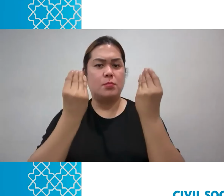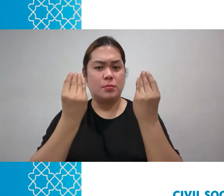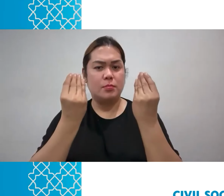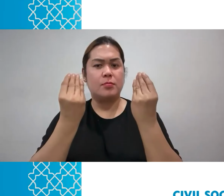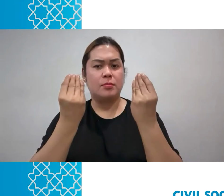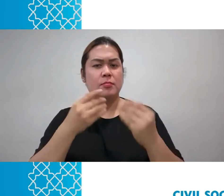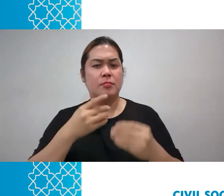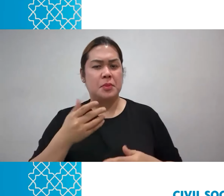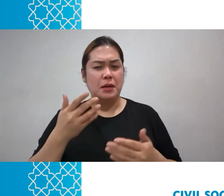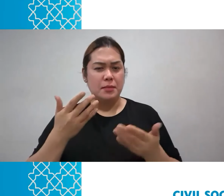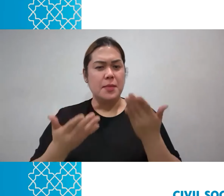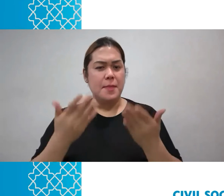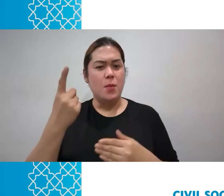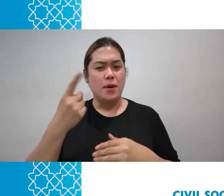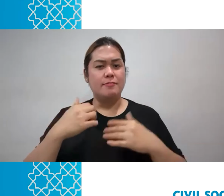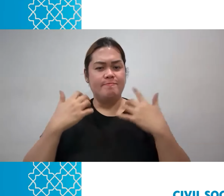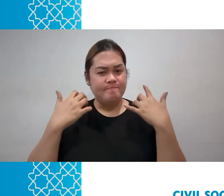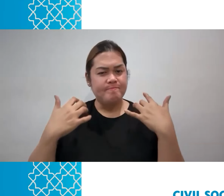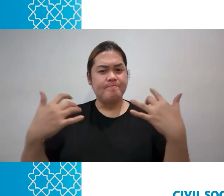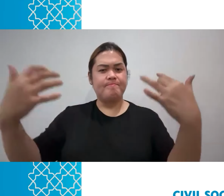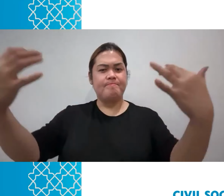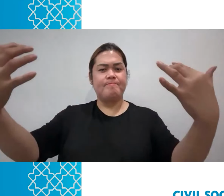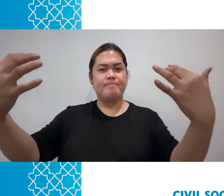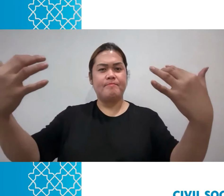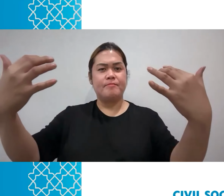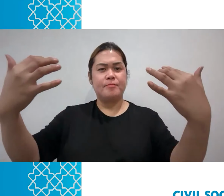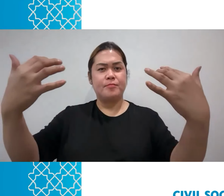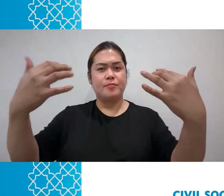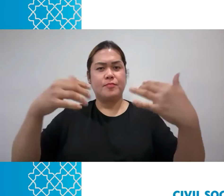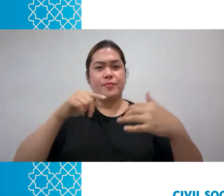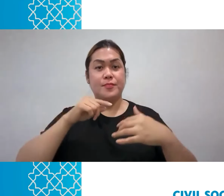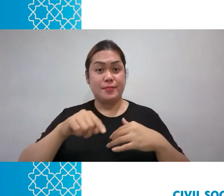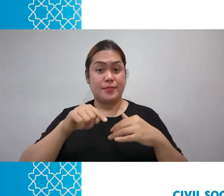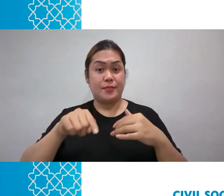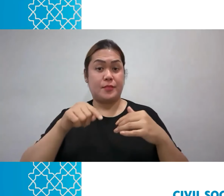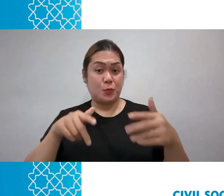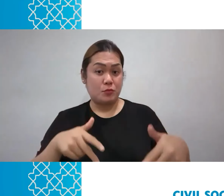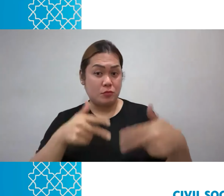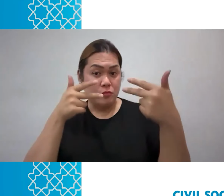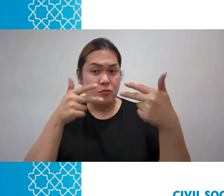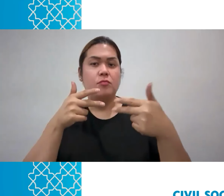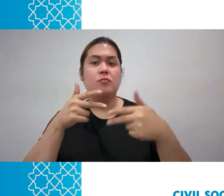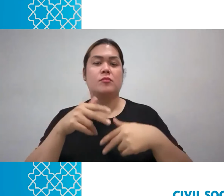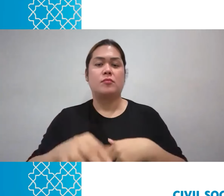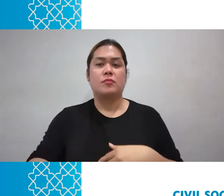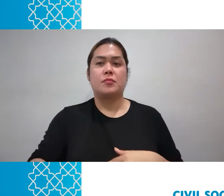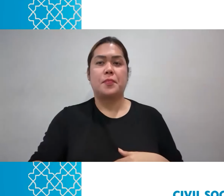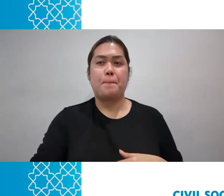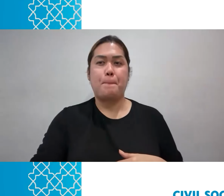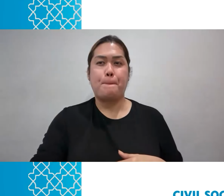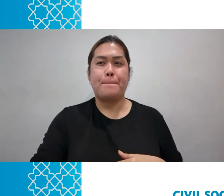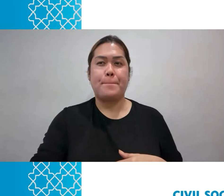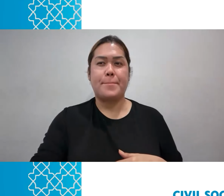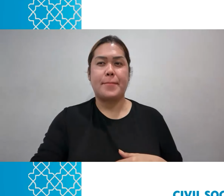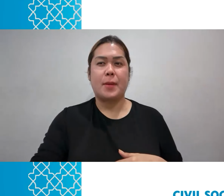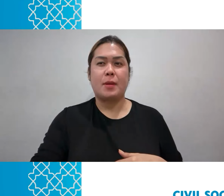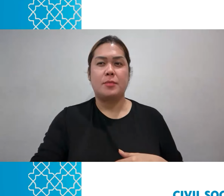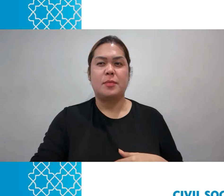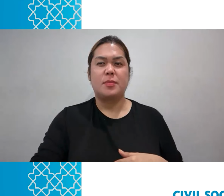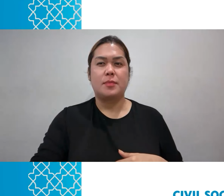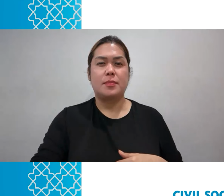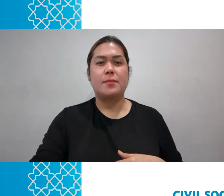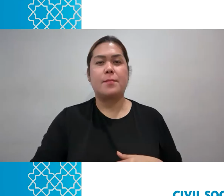audience, but also the ones who's in online. There's a message from Jane